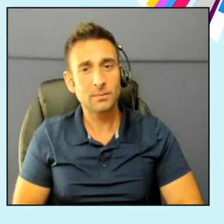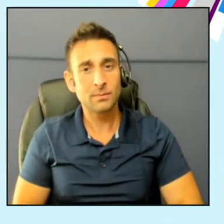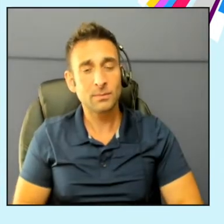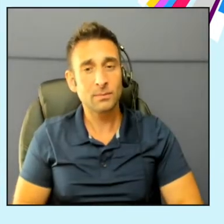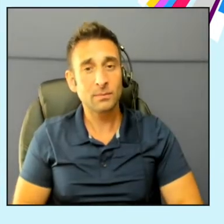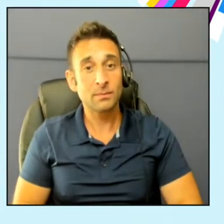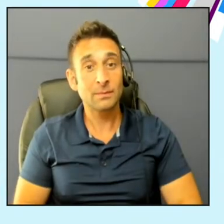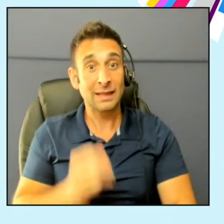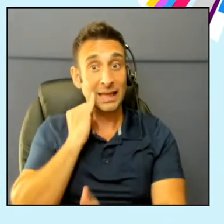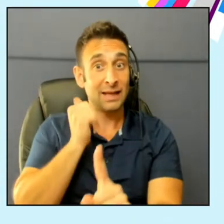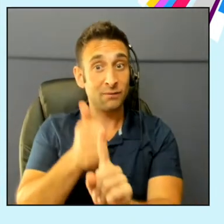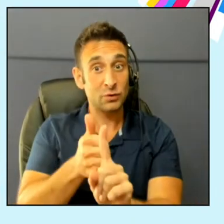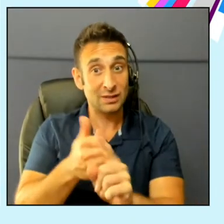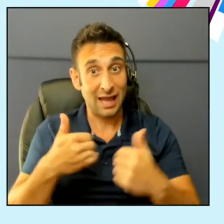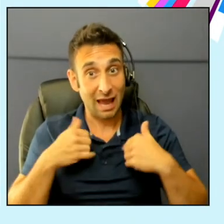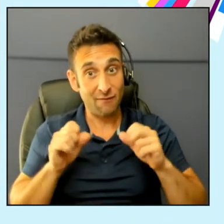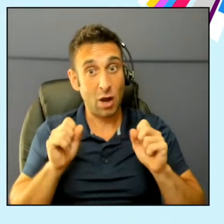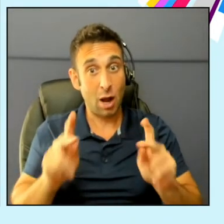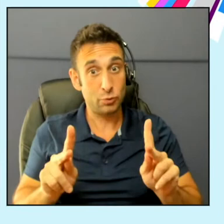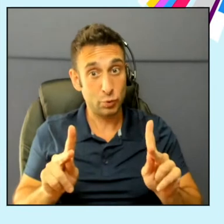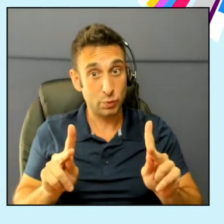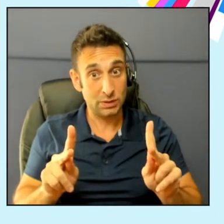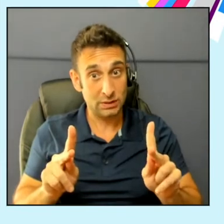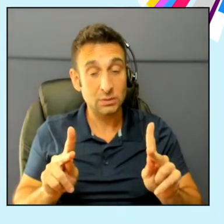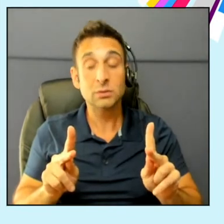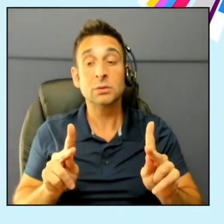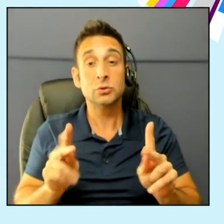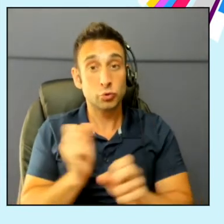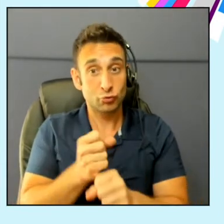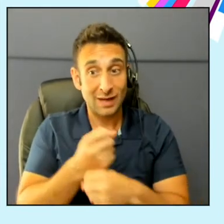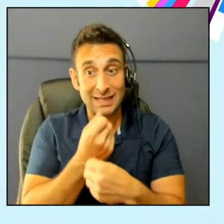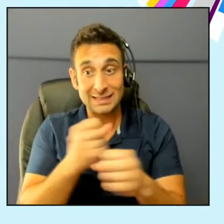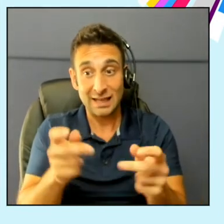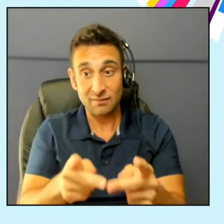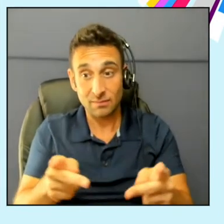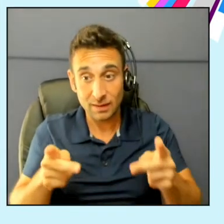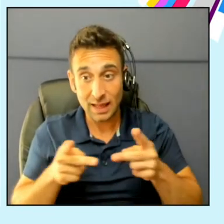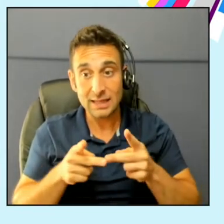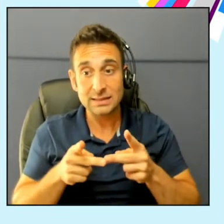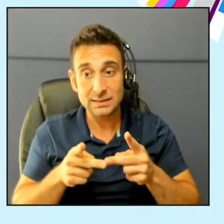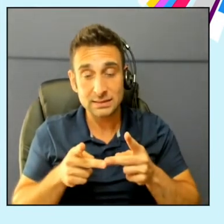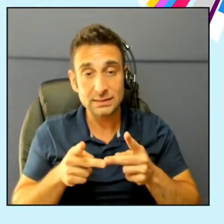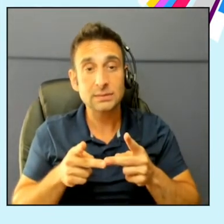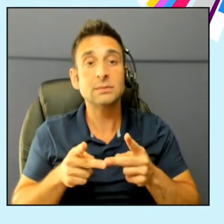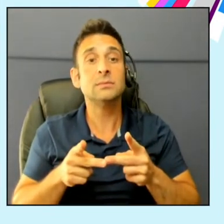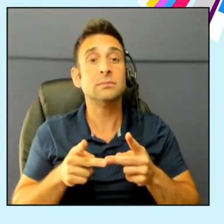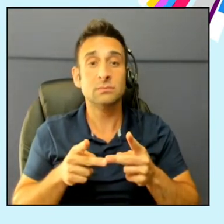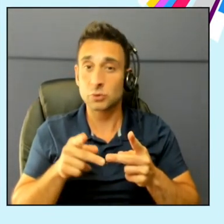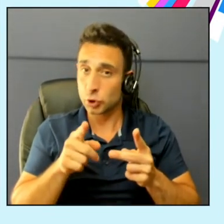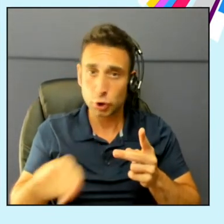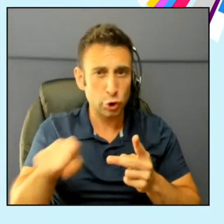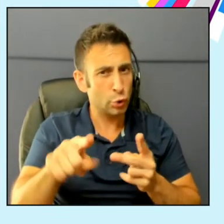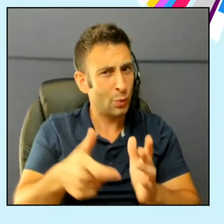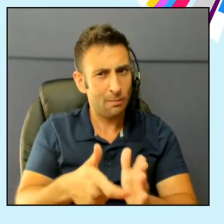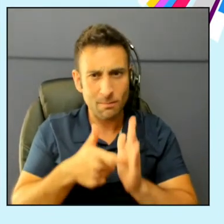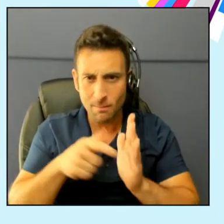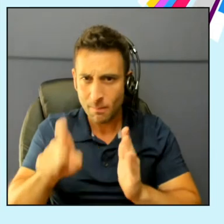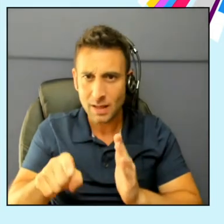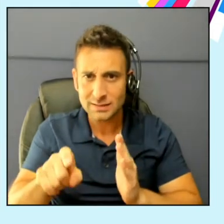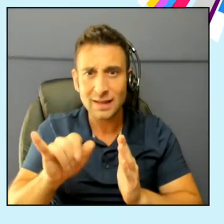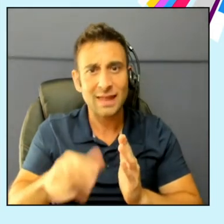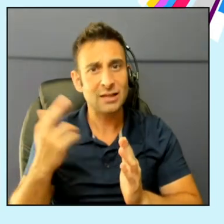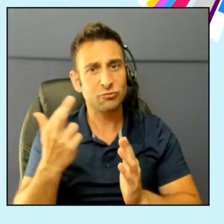to create those safe places, you must do it. And this is why we are trying to